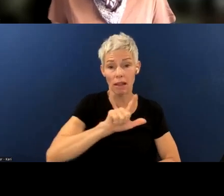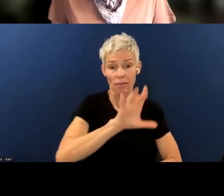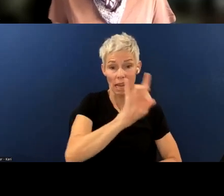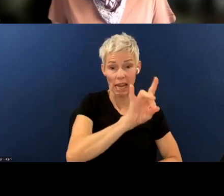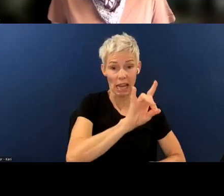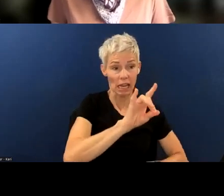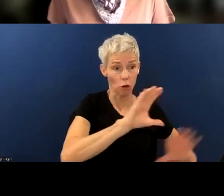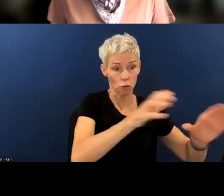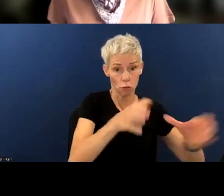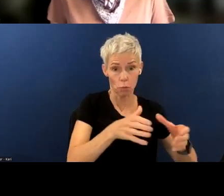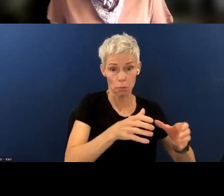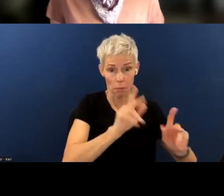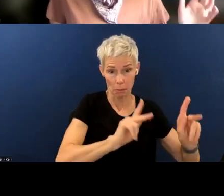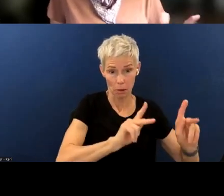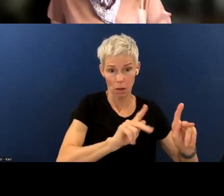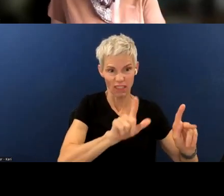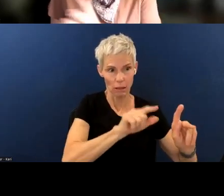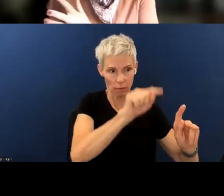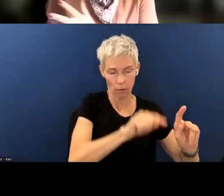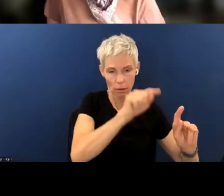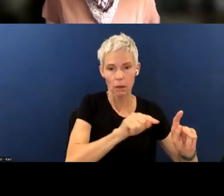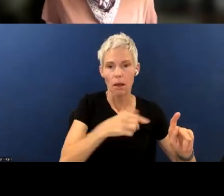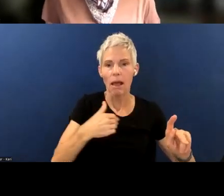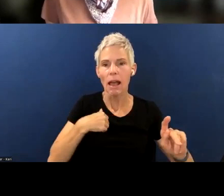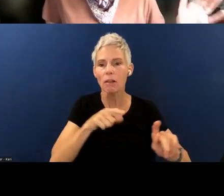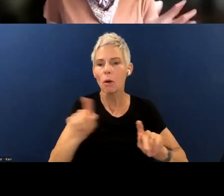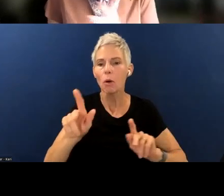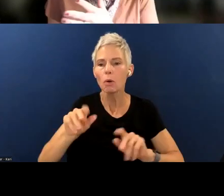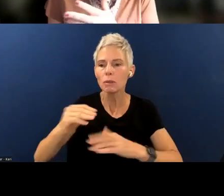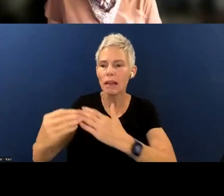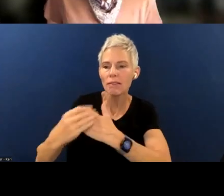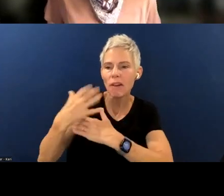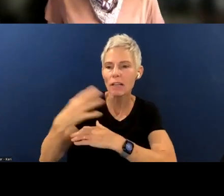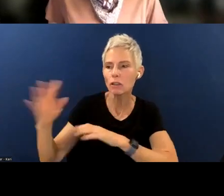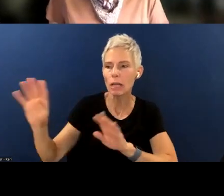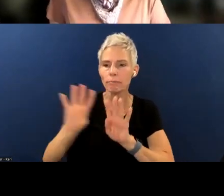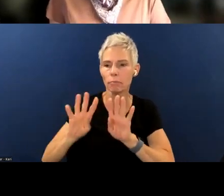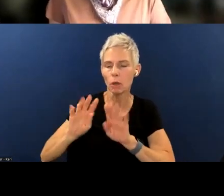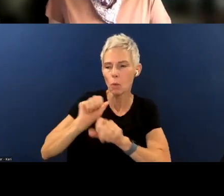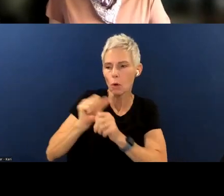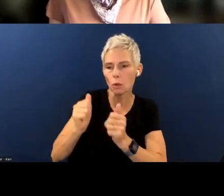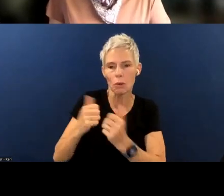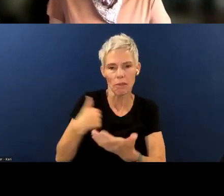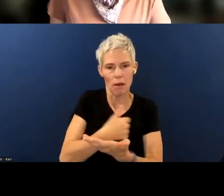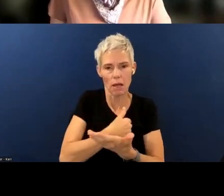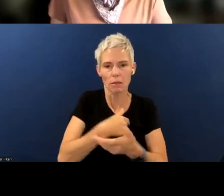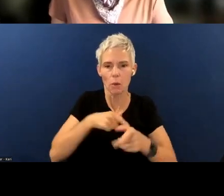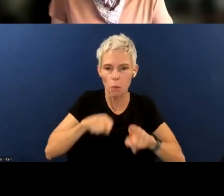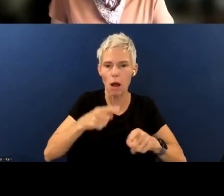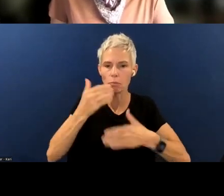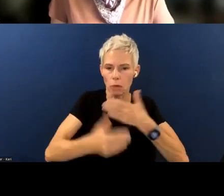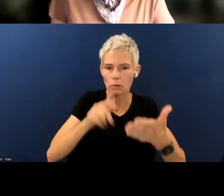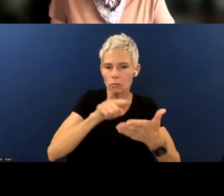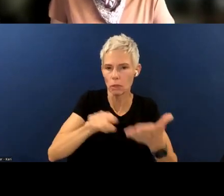had a handful of advisors who basically walked alongside us as we went through the research, who